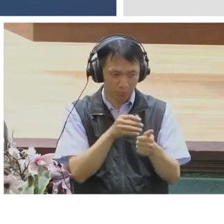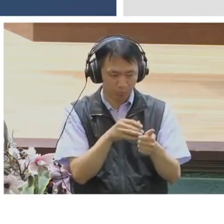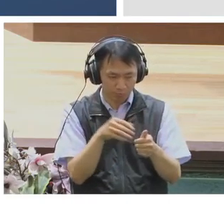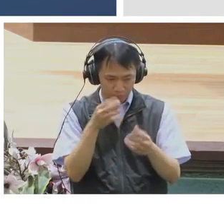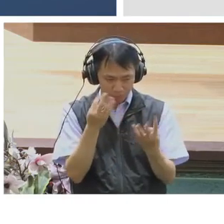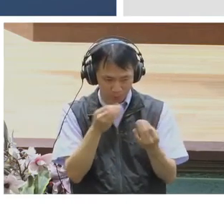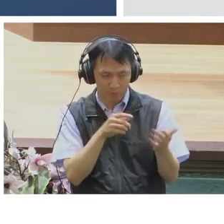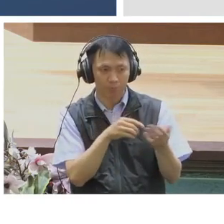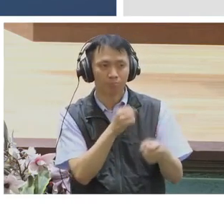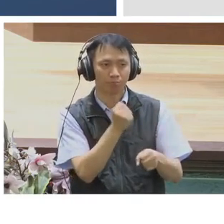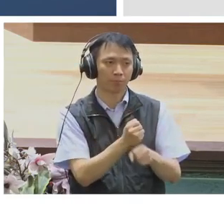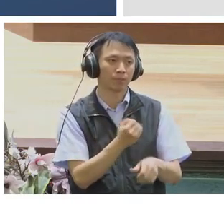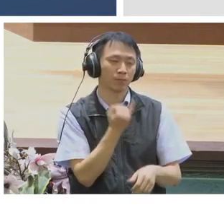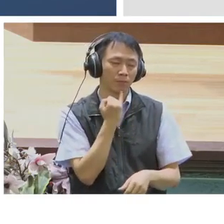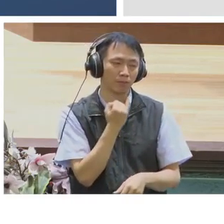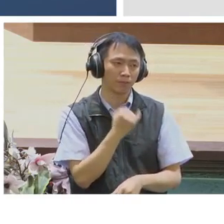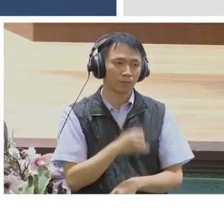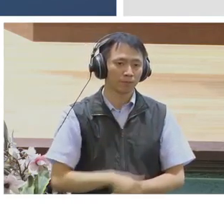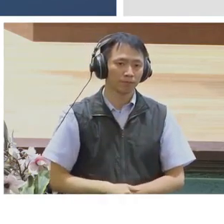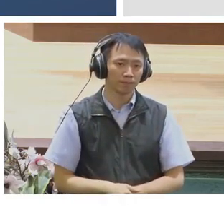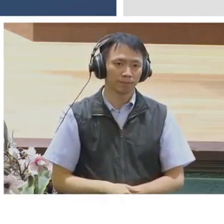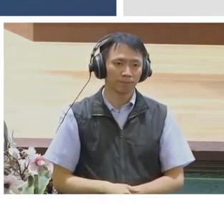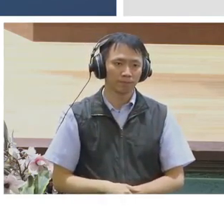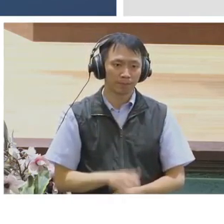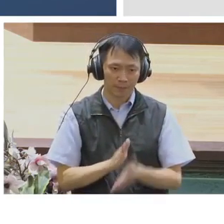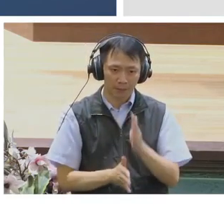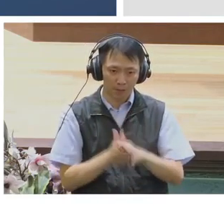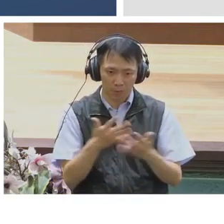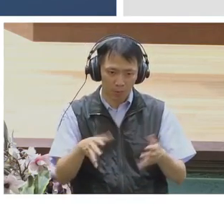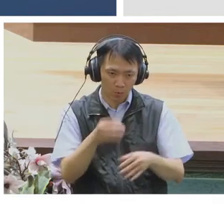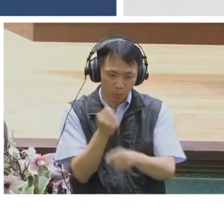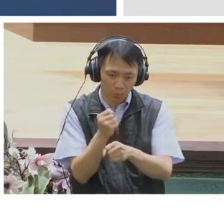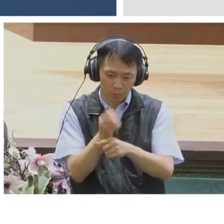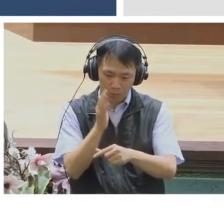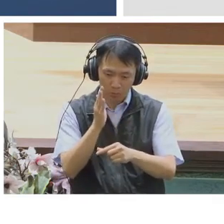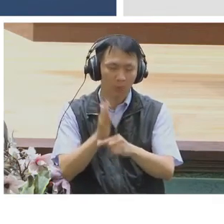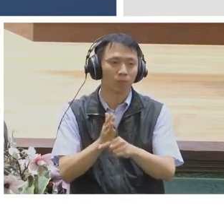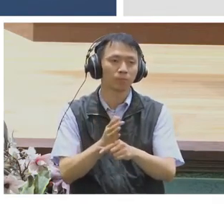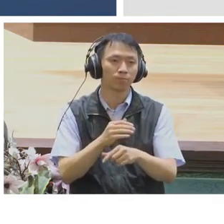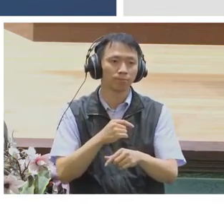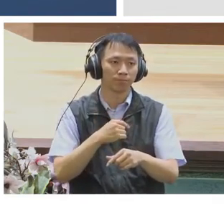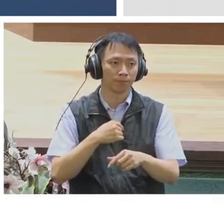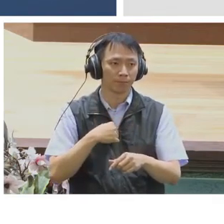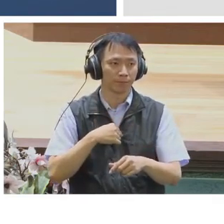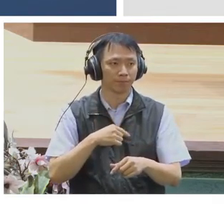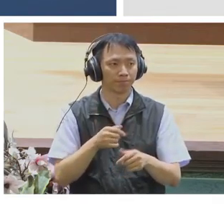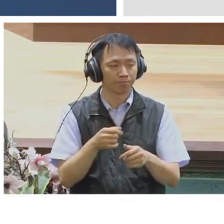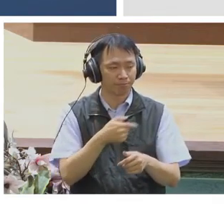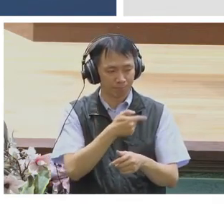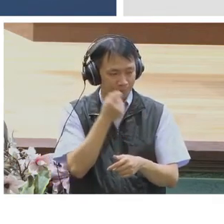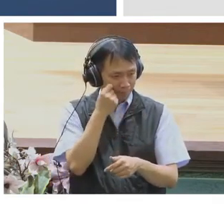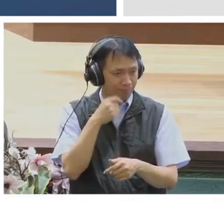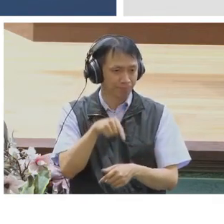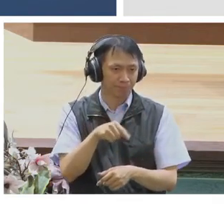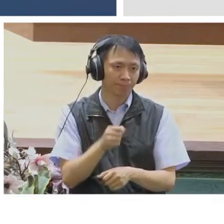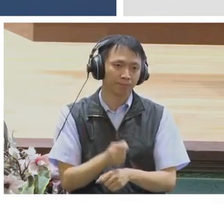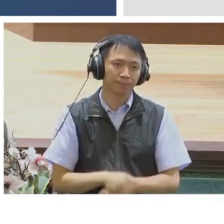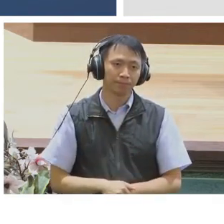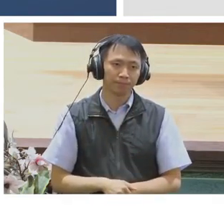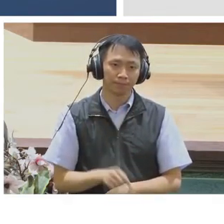interns coming through and we're building on that. So that's also a very exciting thing. And we've got lots and lots of kind of, you know, user interface